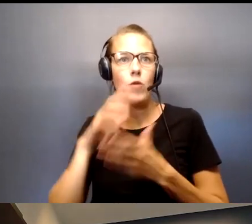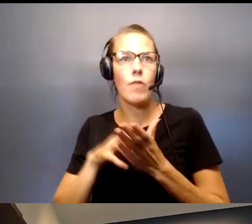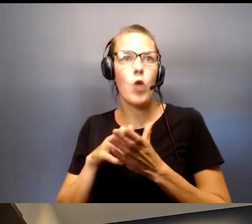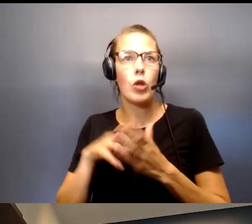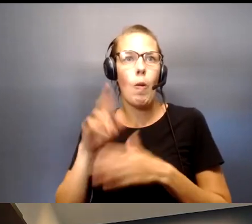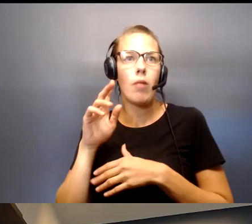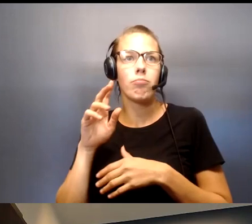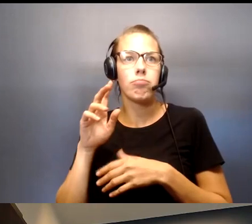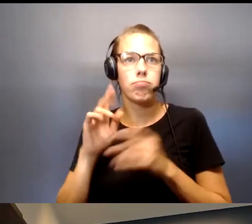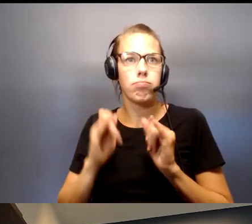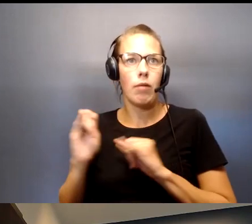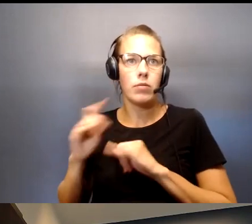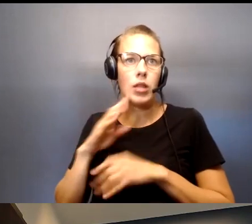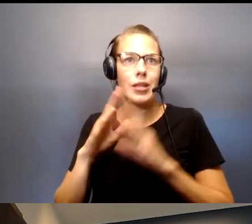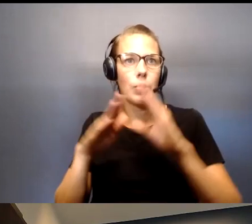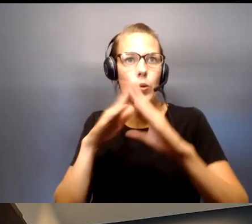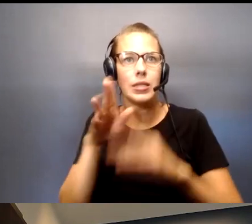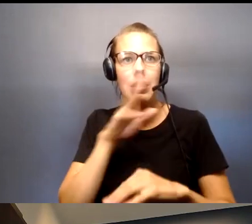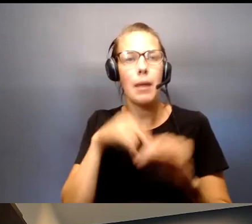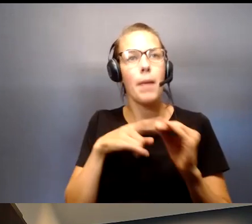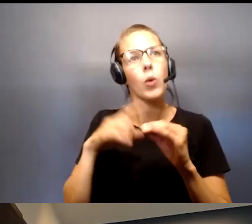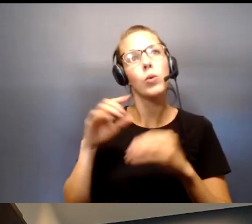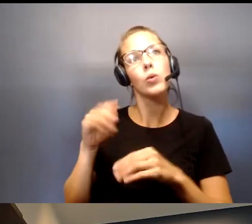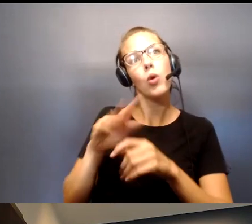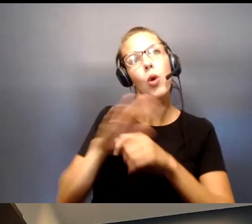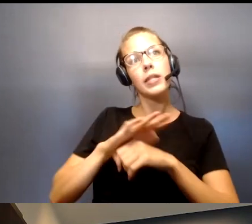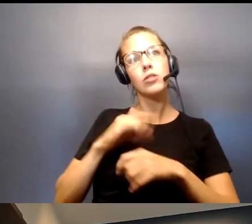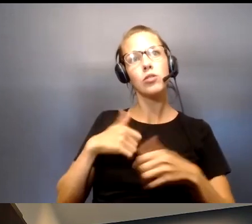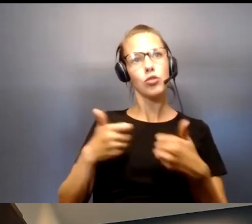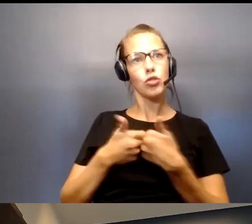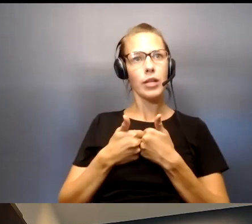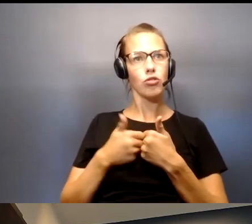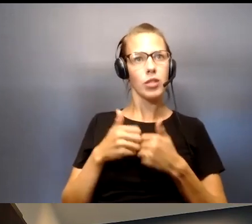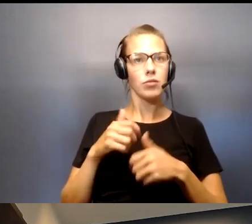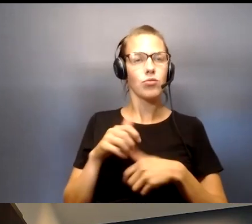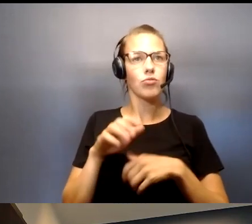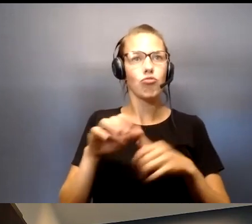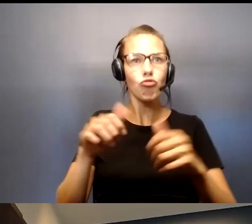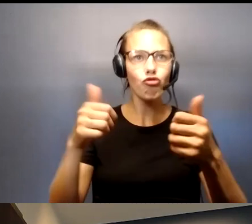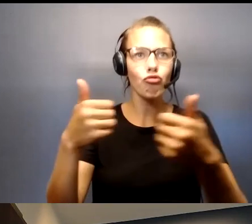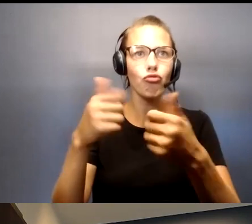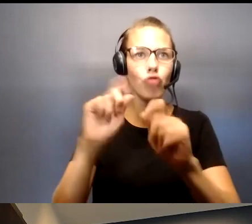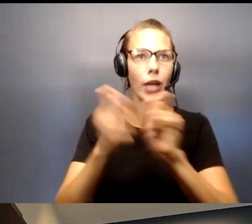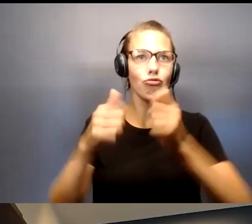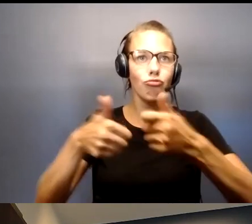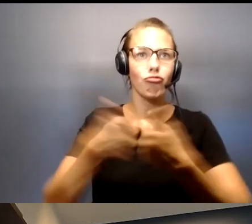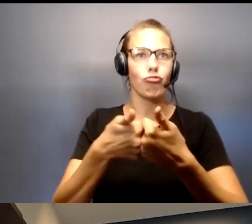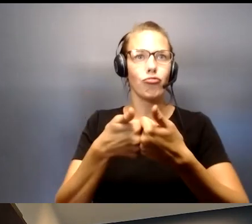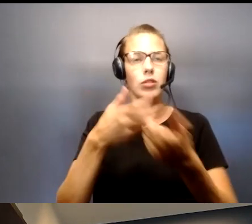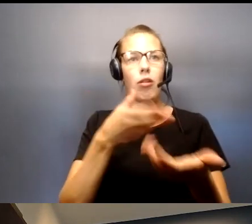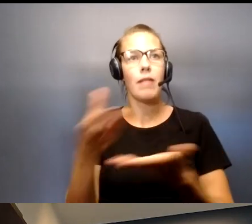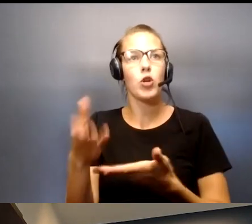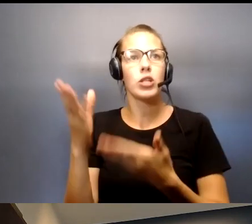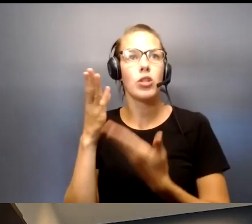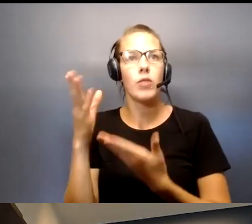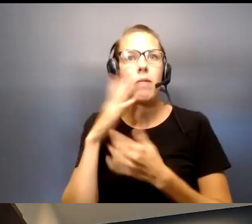community. We talk about how COVID has changed and challenged the delivery of services for our organizations, as well